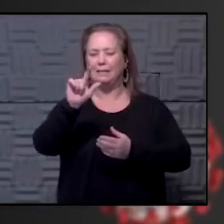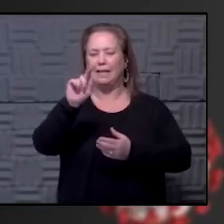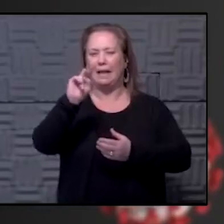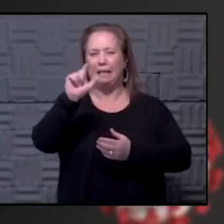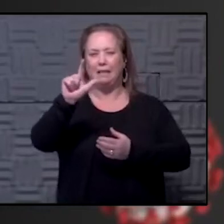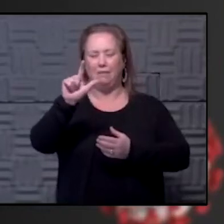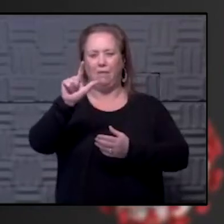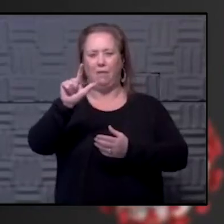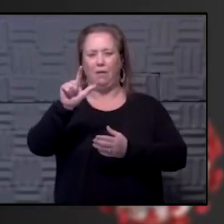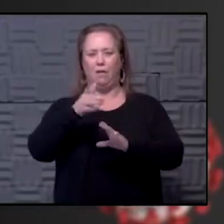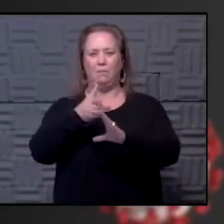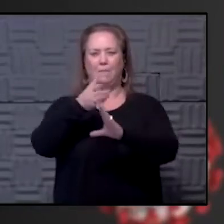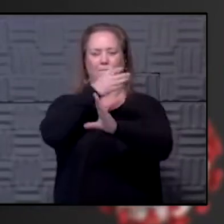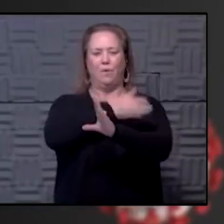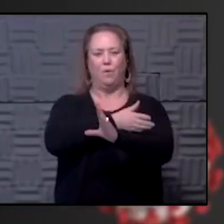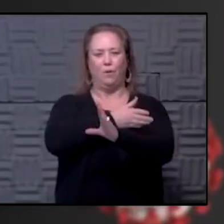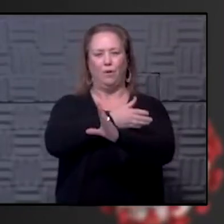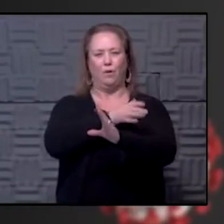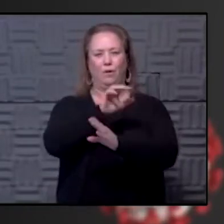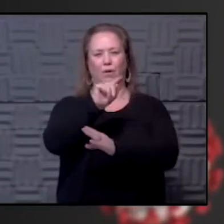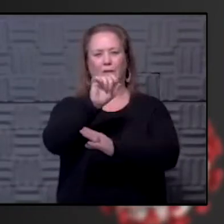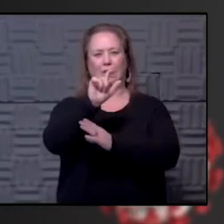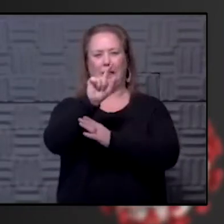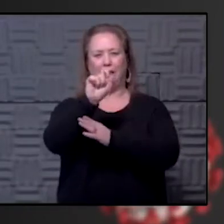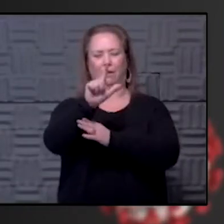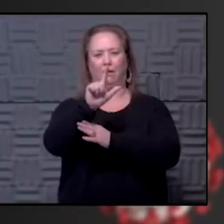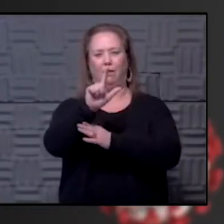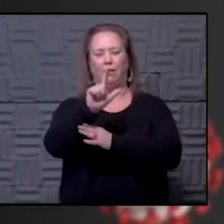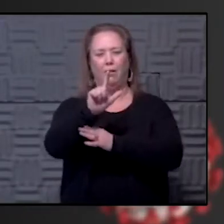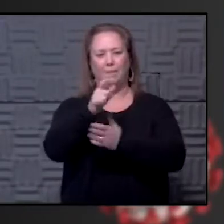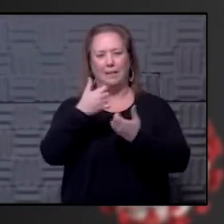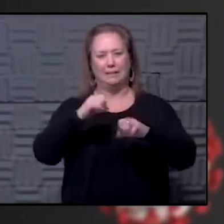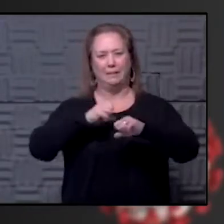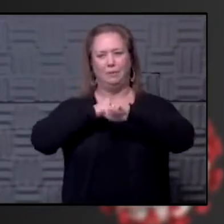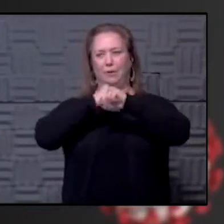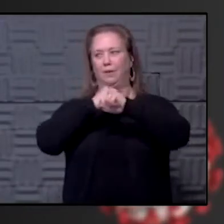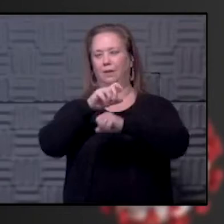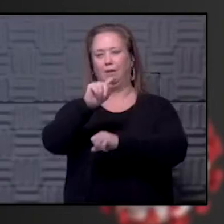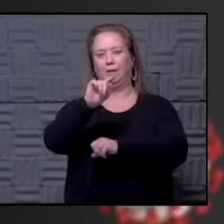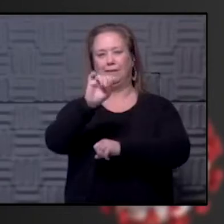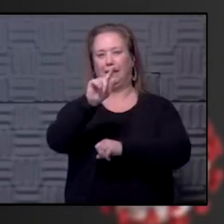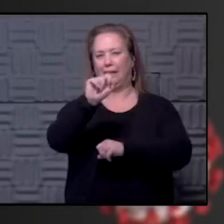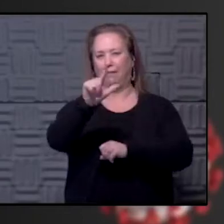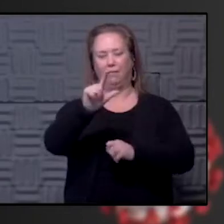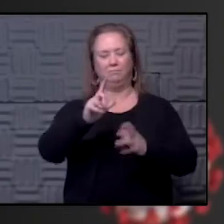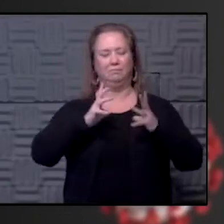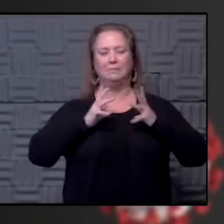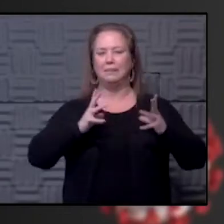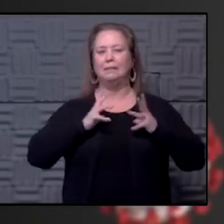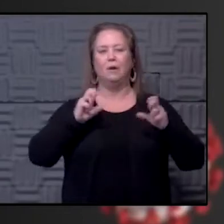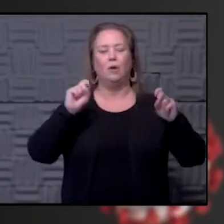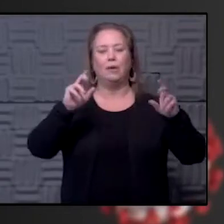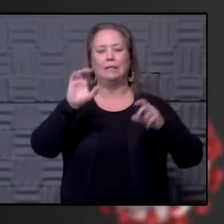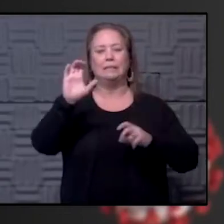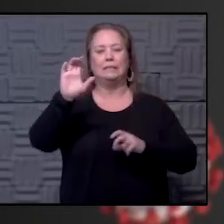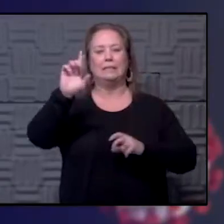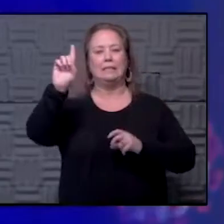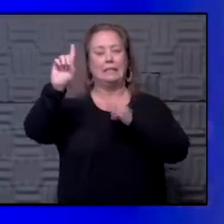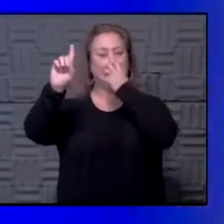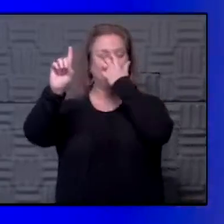heard that after I got my shot. Am I still protected, or did I mess up? Hawkeye, I think Tylenol is okay. Yeah, Tylenol's okay. So